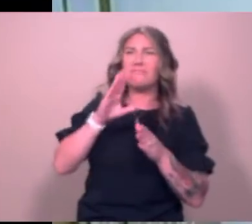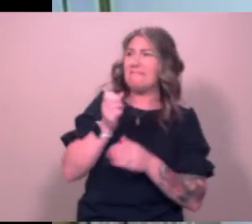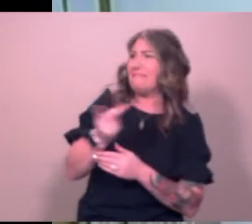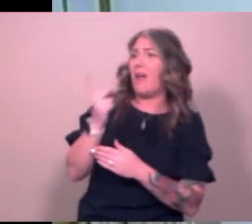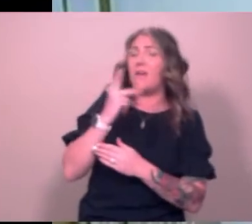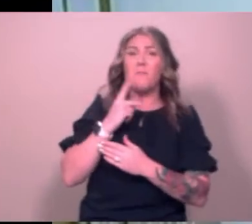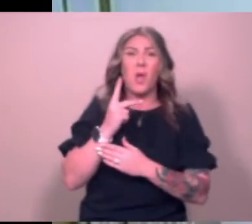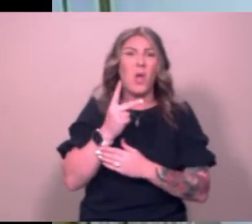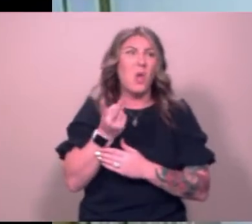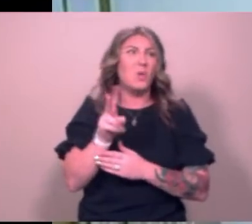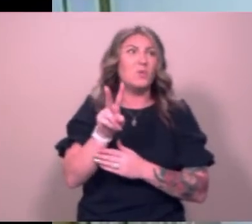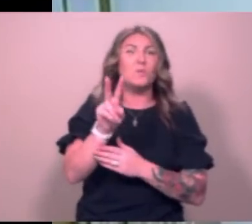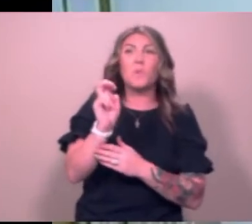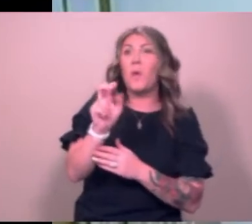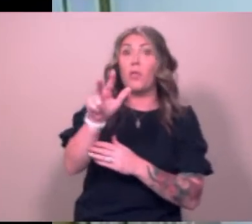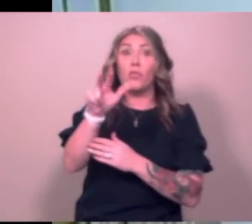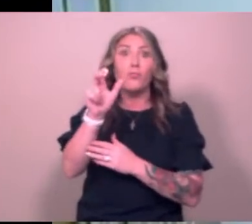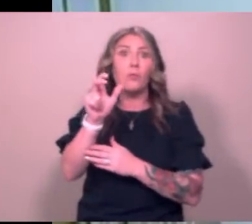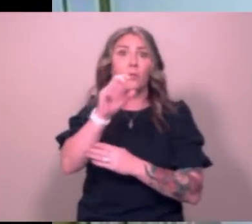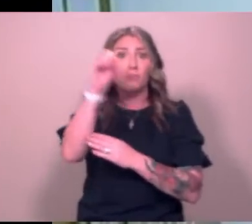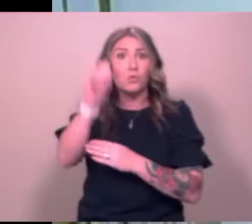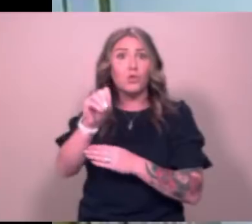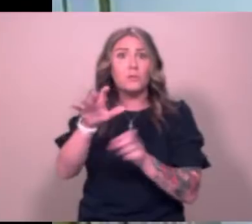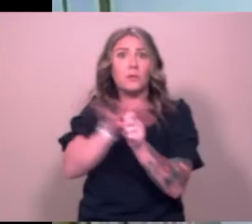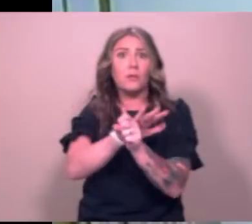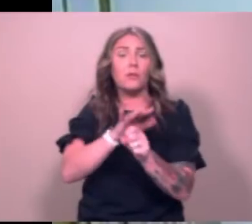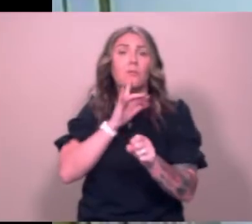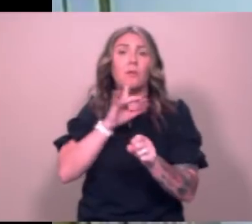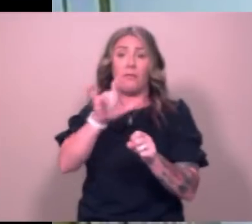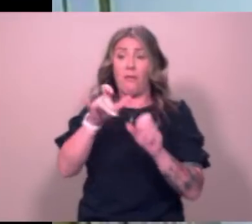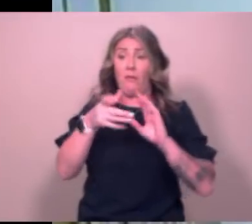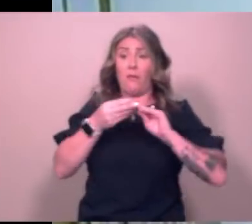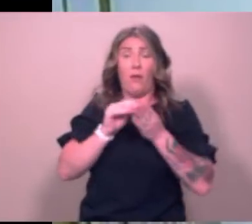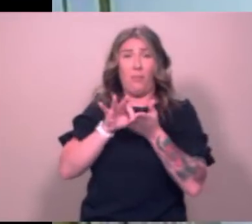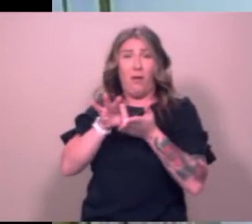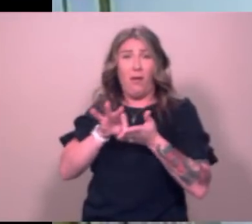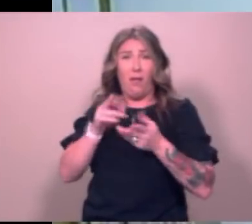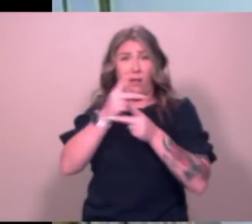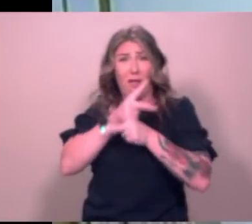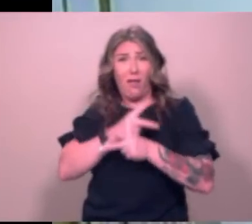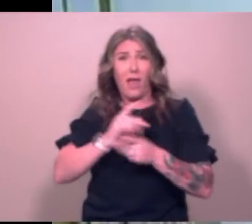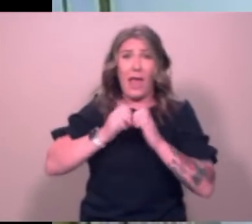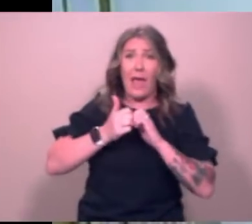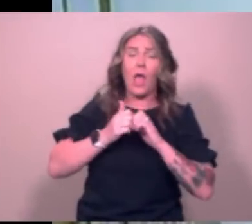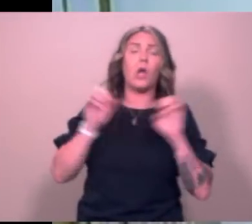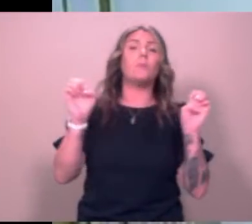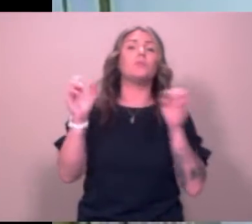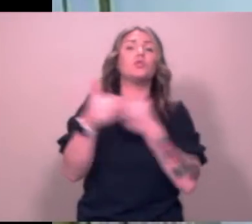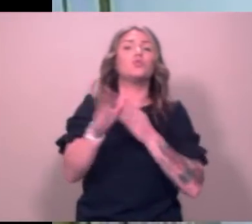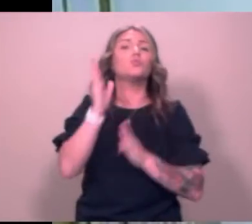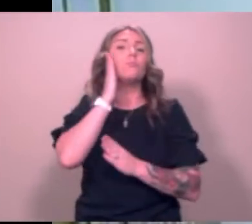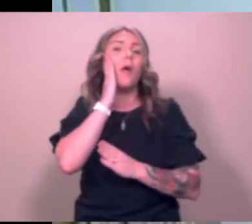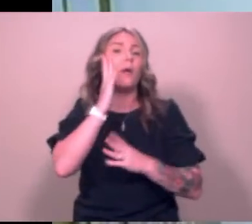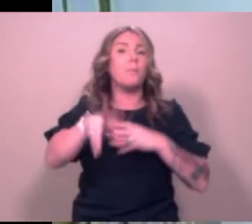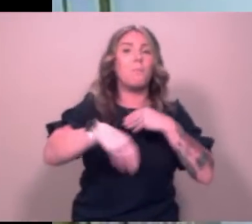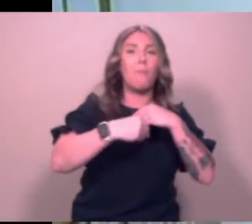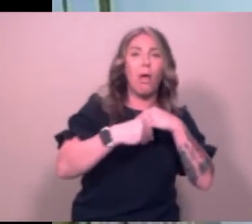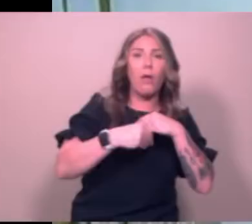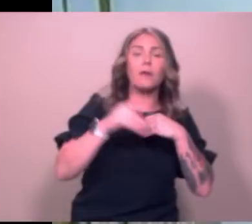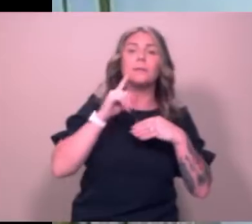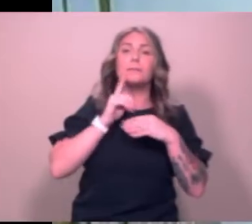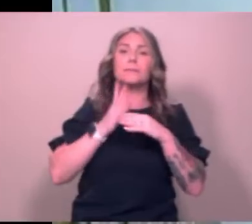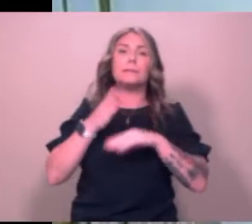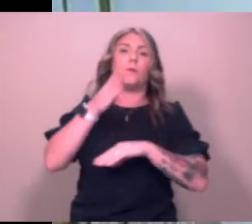or 300% capacity. And that number is calculated based on the number of ER beds plus the number of